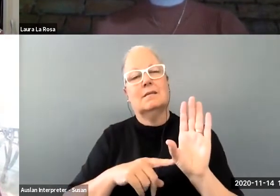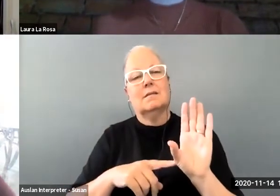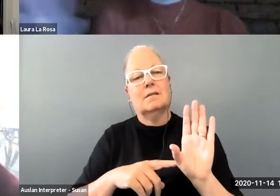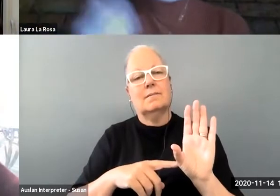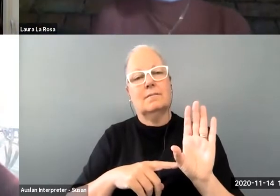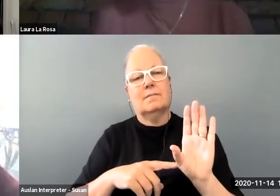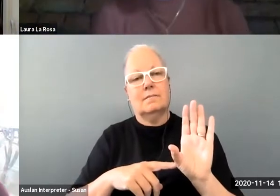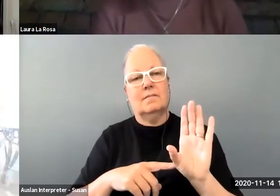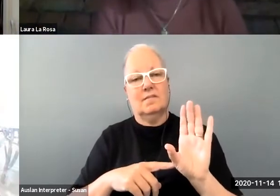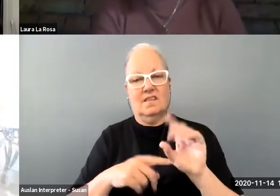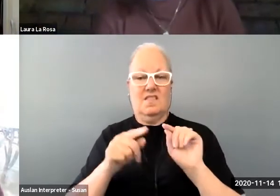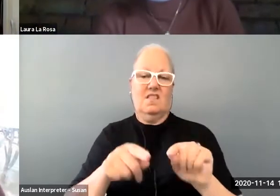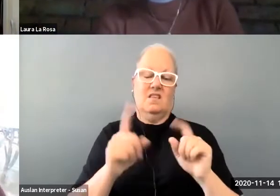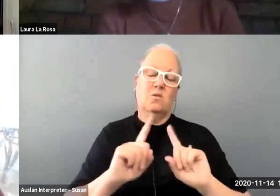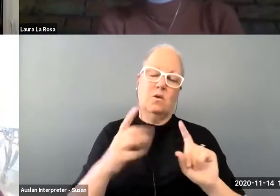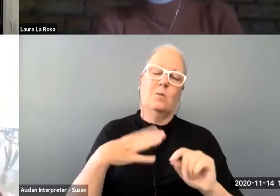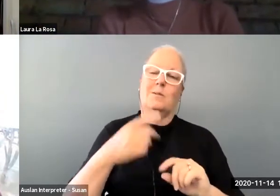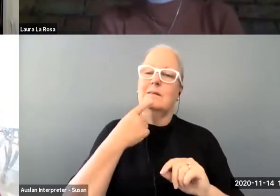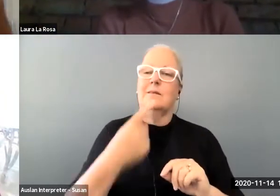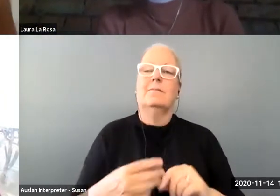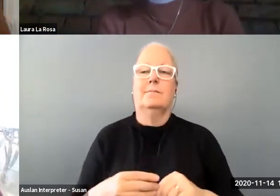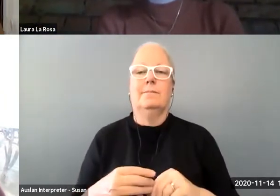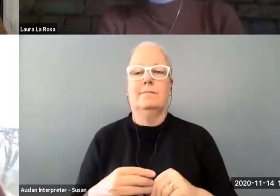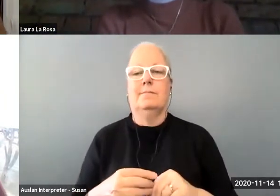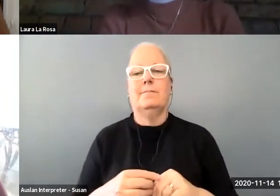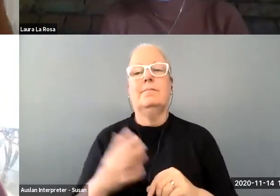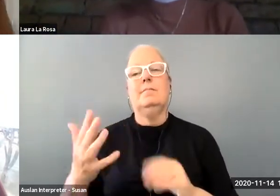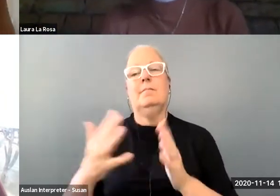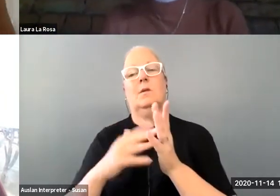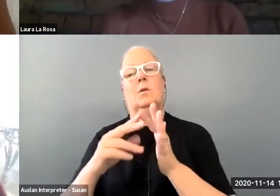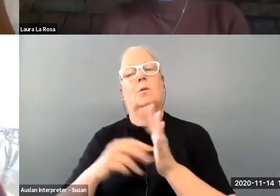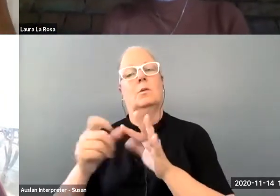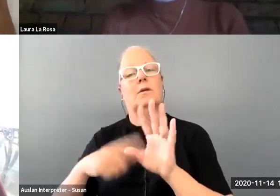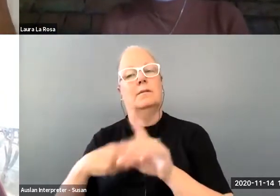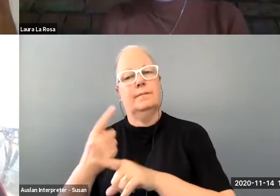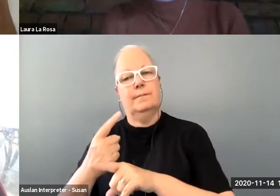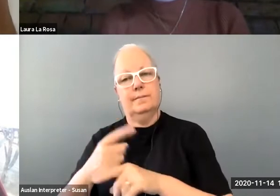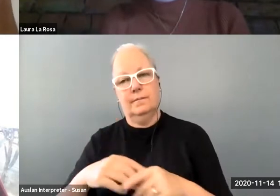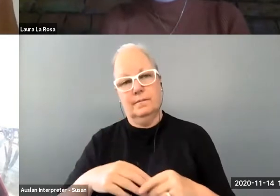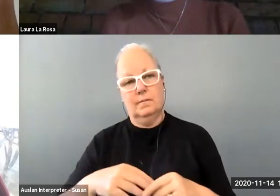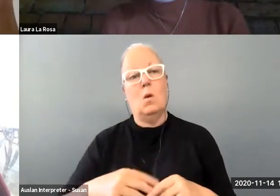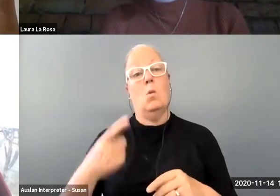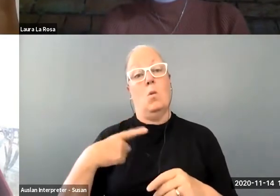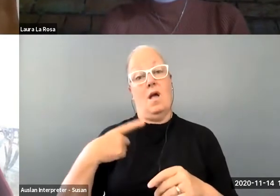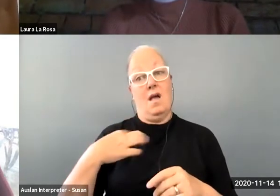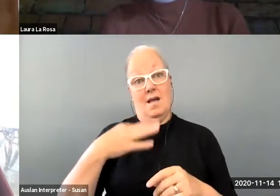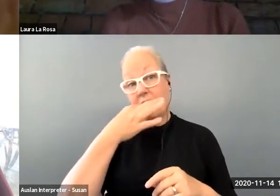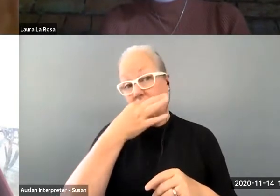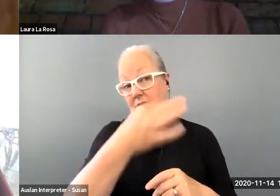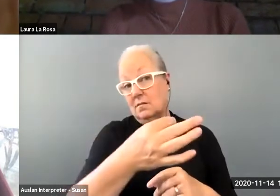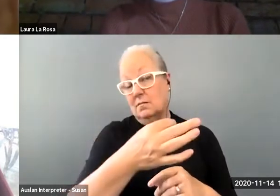I guess that's what I wanted to put across. Yeah, so just really quickly, why I asked that question was